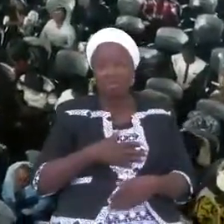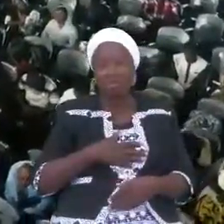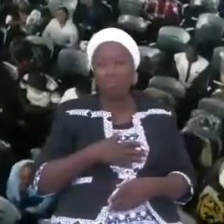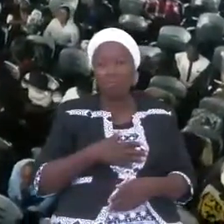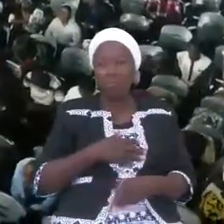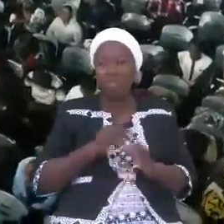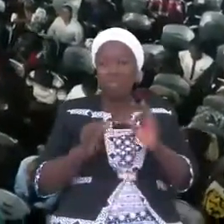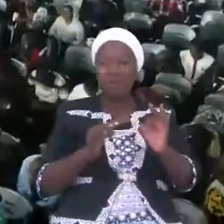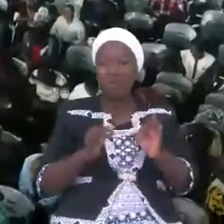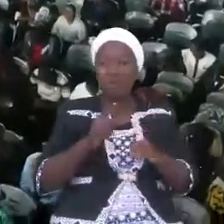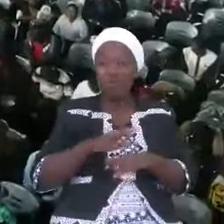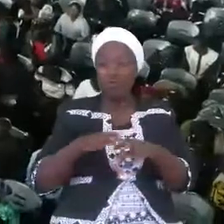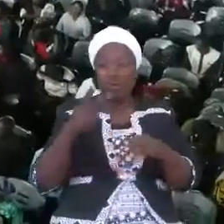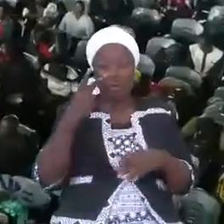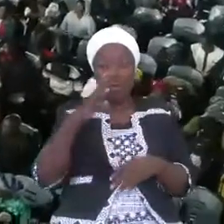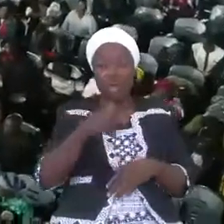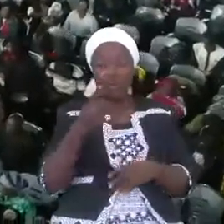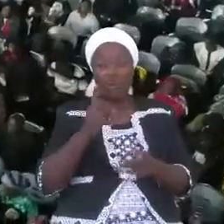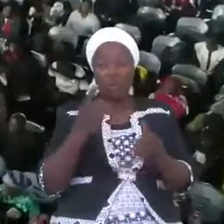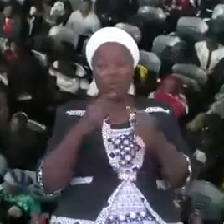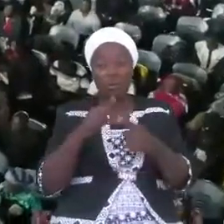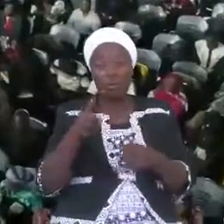of them.